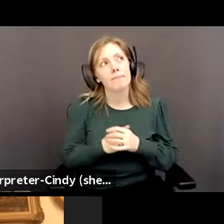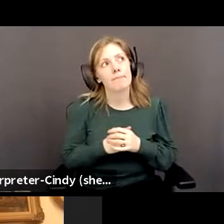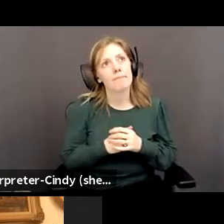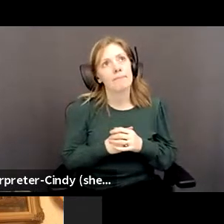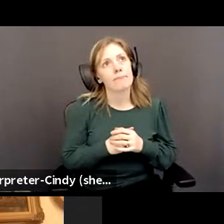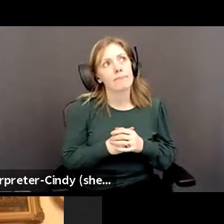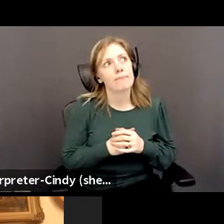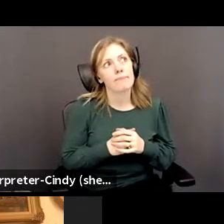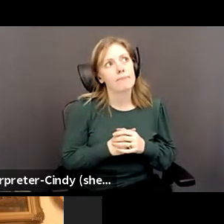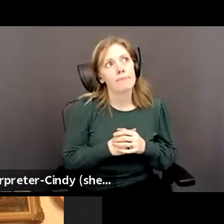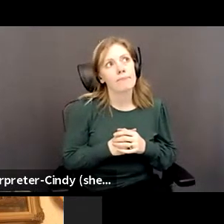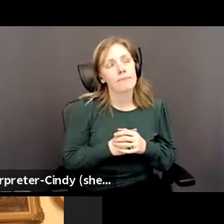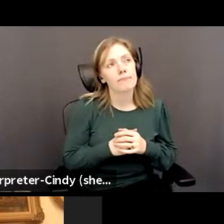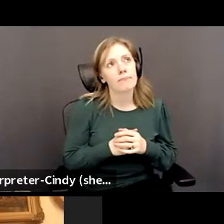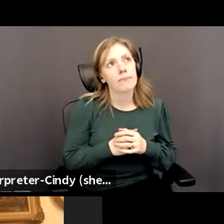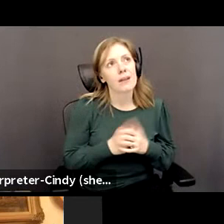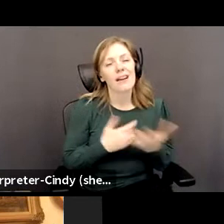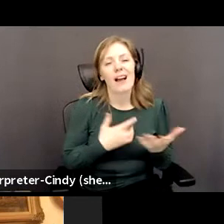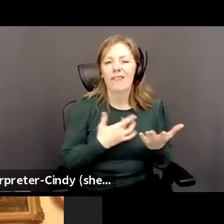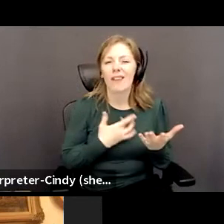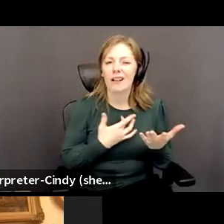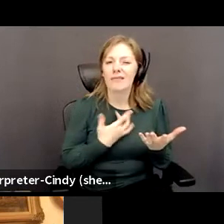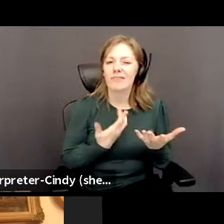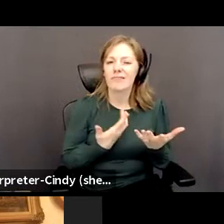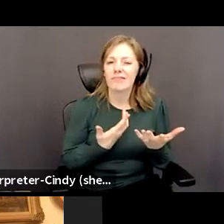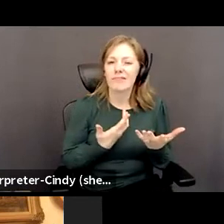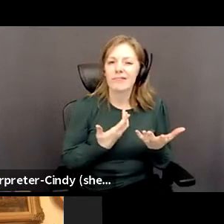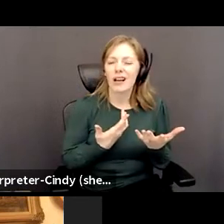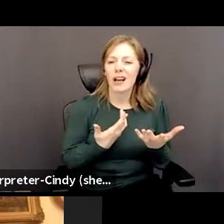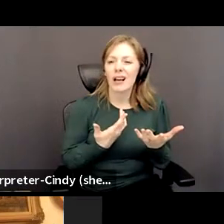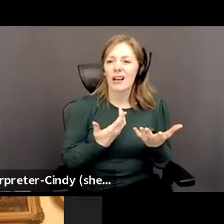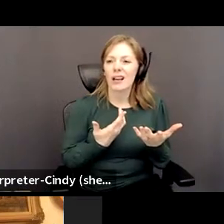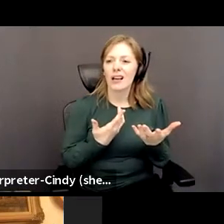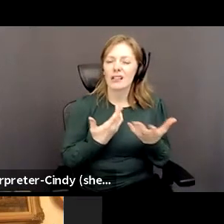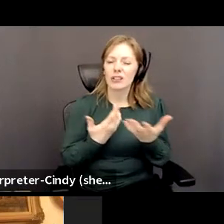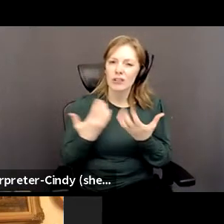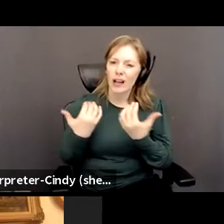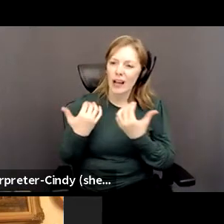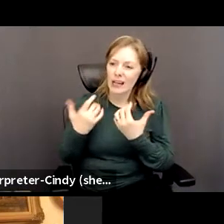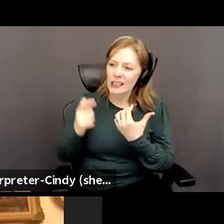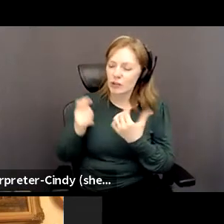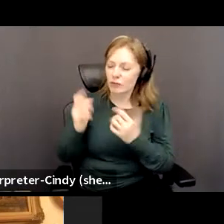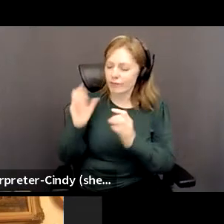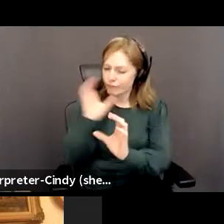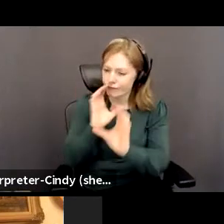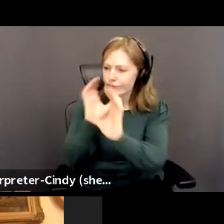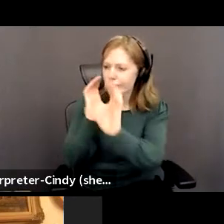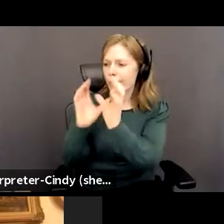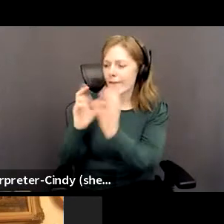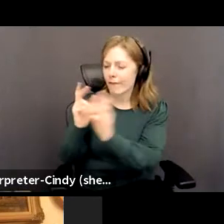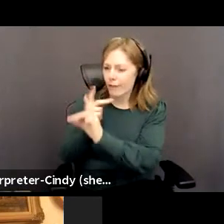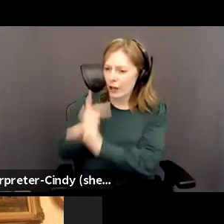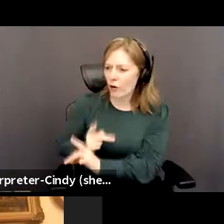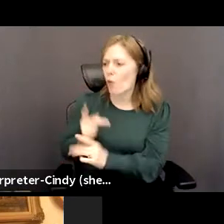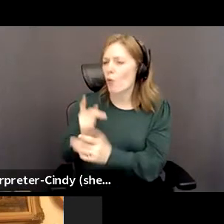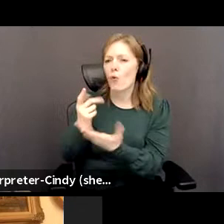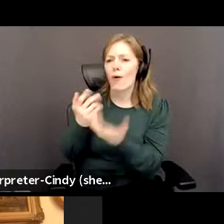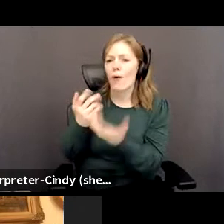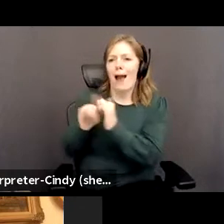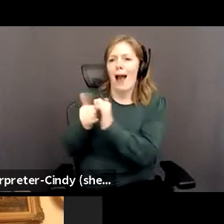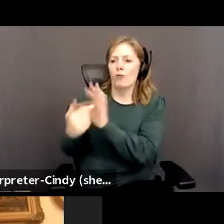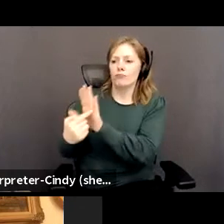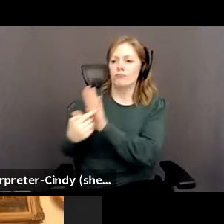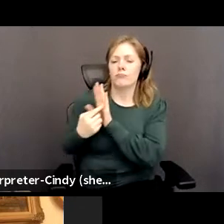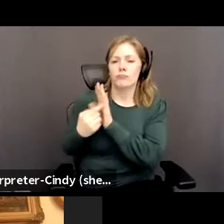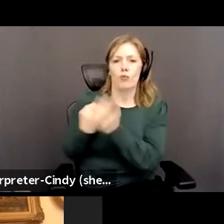constant need for, you know, that searching of the language of love. And I'm not saying it was easy. It took many, many years. And